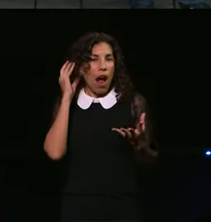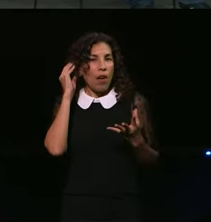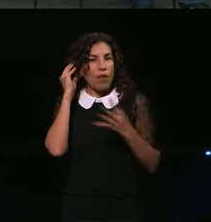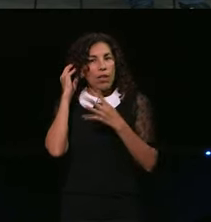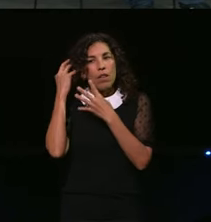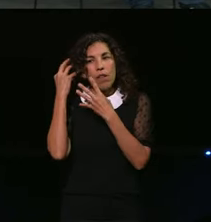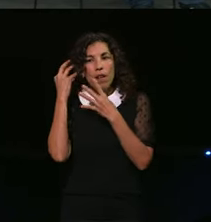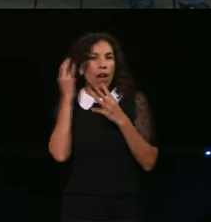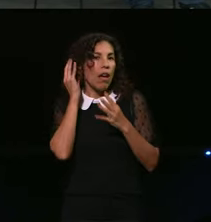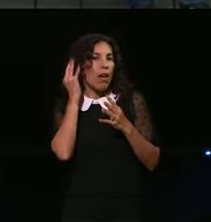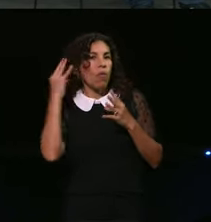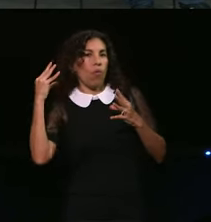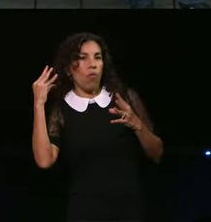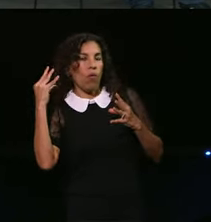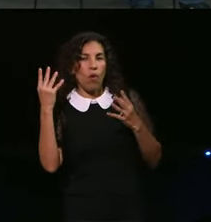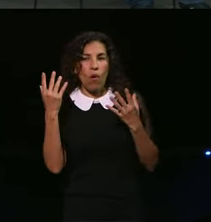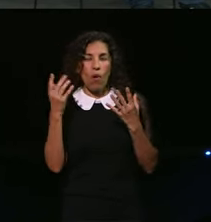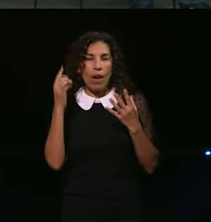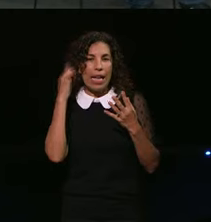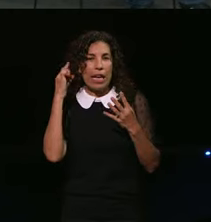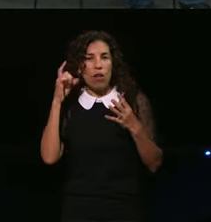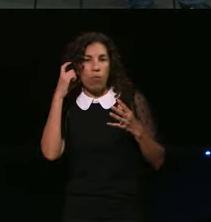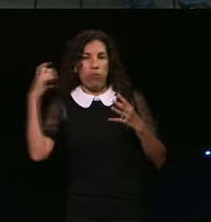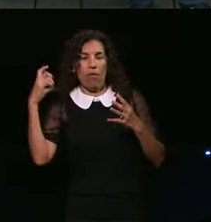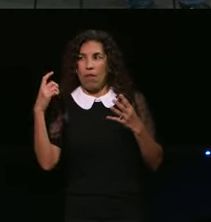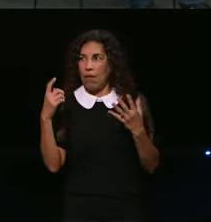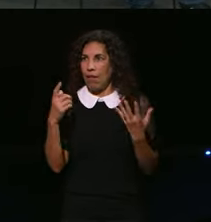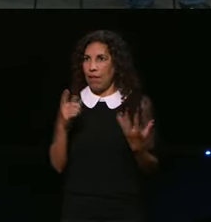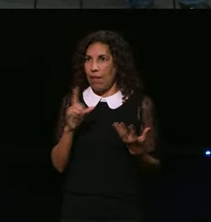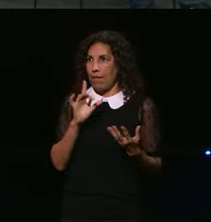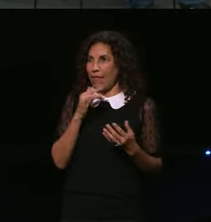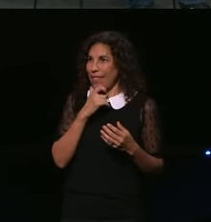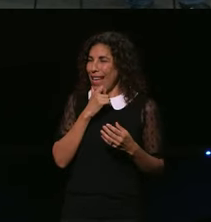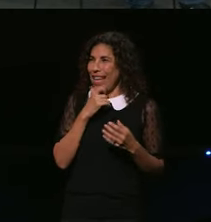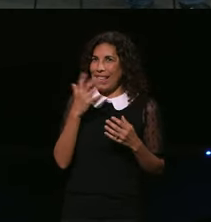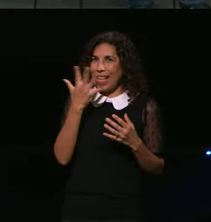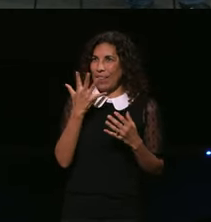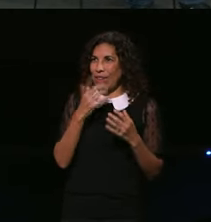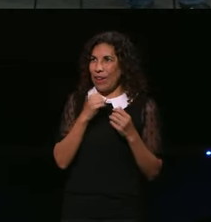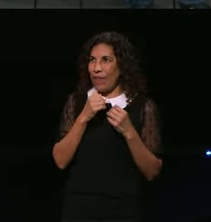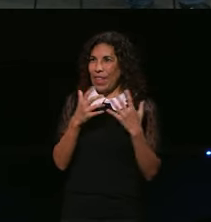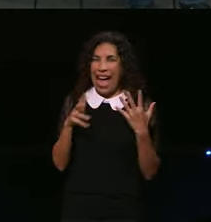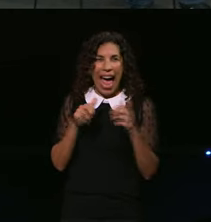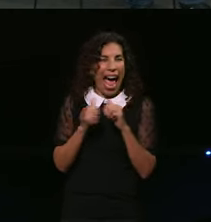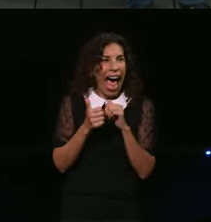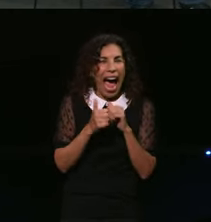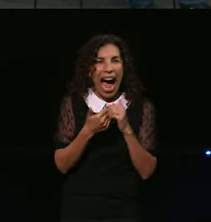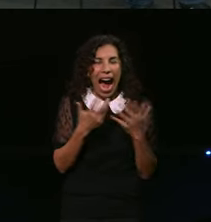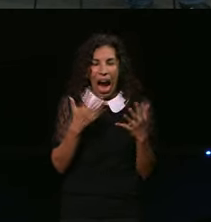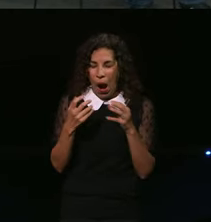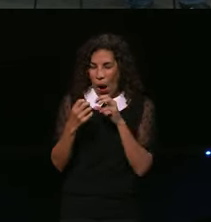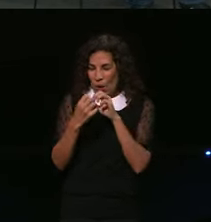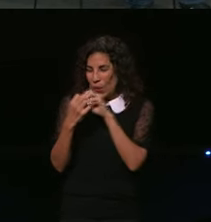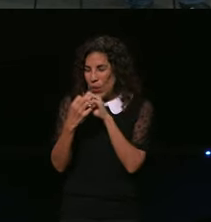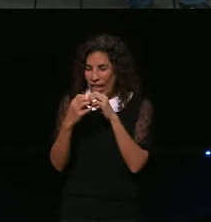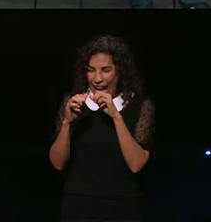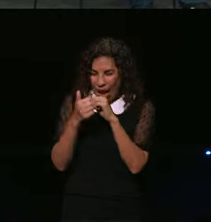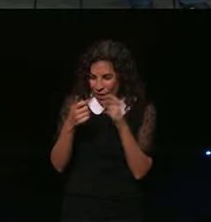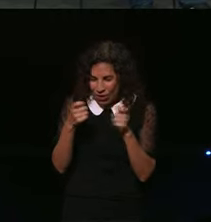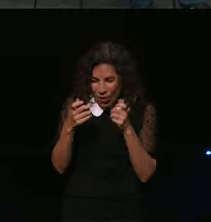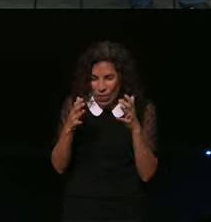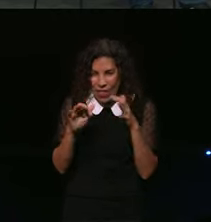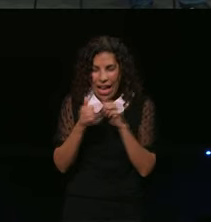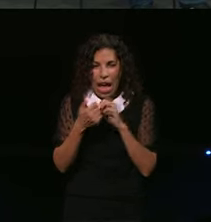sit out an inch from the head, you know, and we were like, oh, that's going to look really... Oh, my. So how do we wrestle this, and how do we control this? How